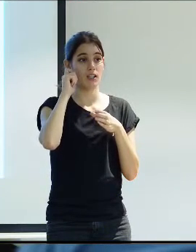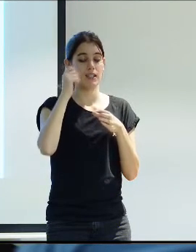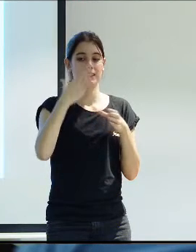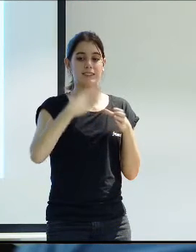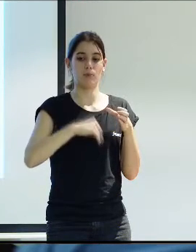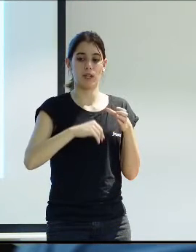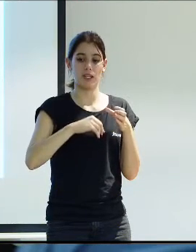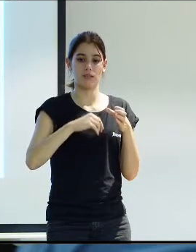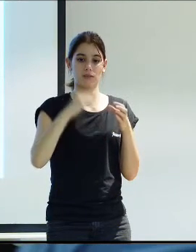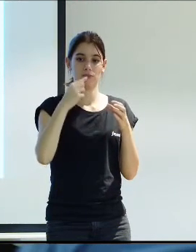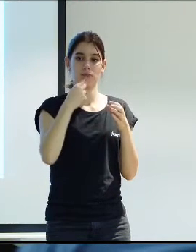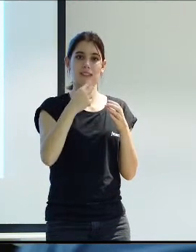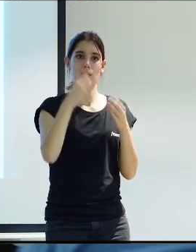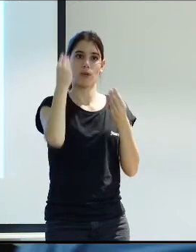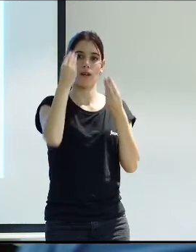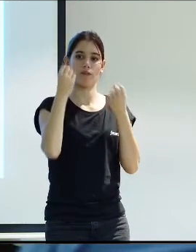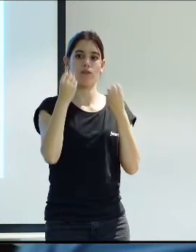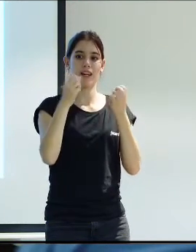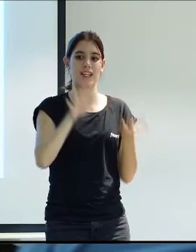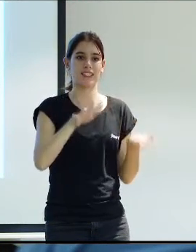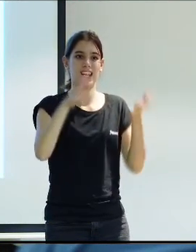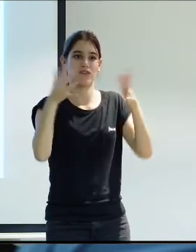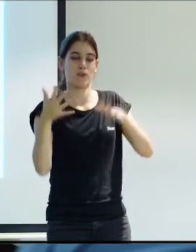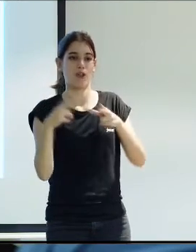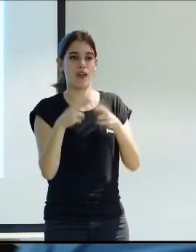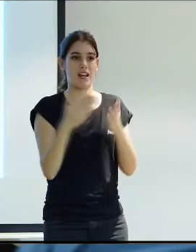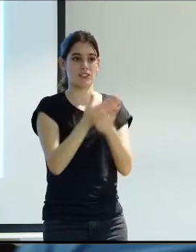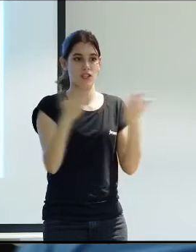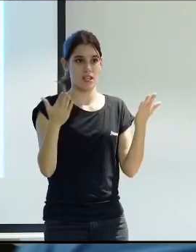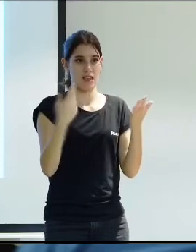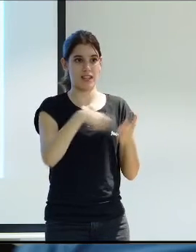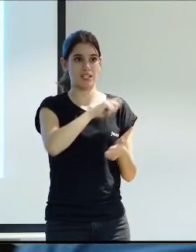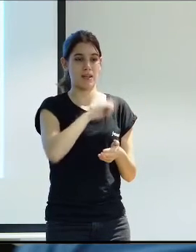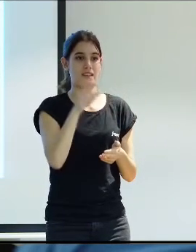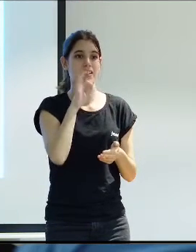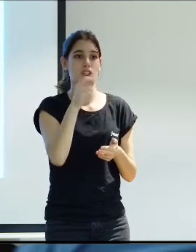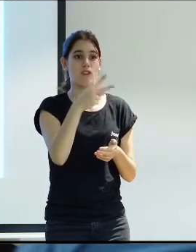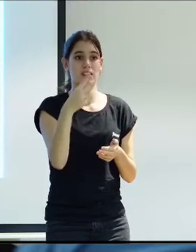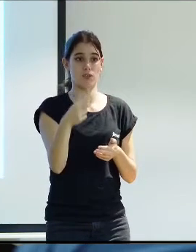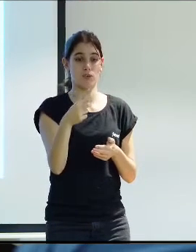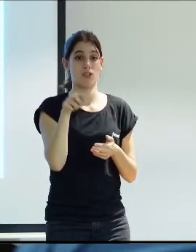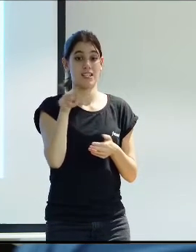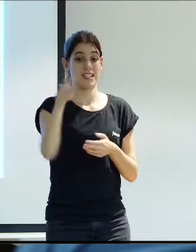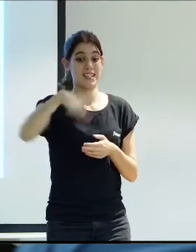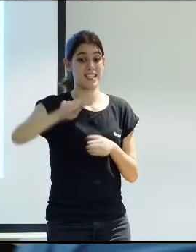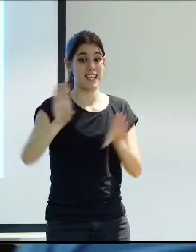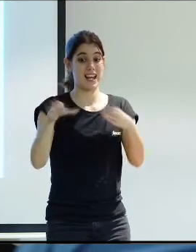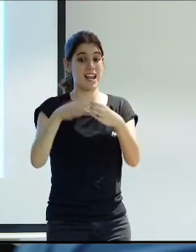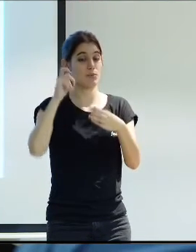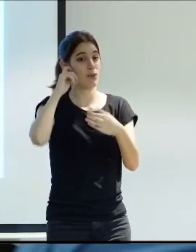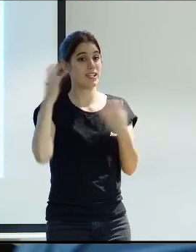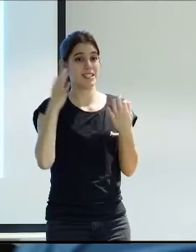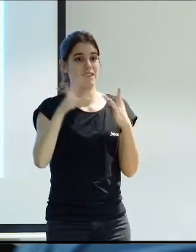with women is changed Spanish society a great deal in the